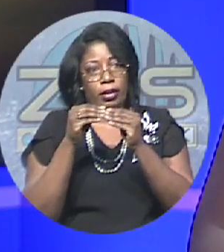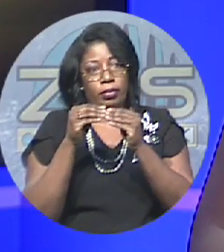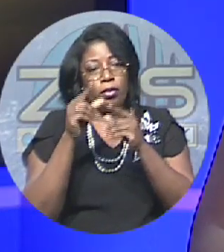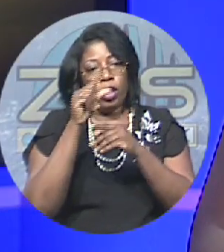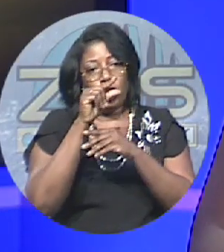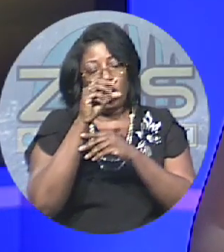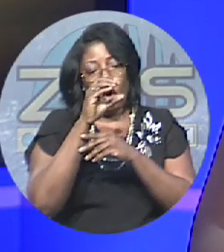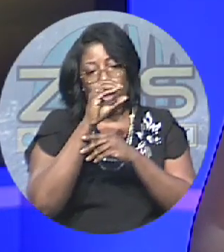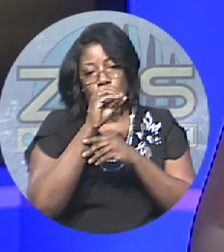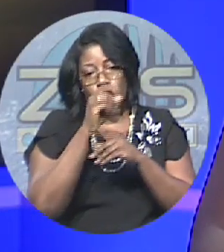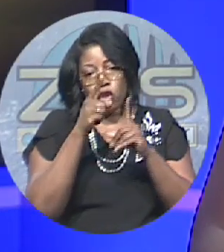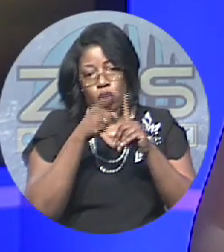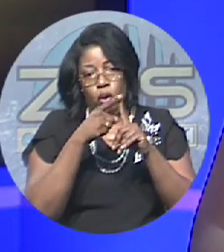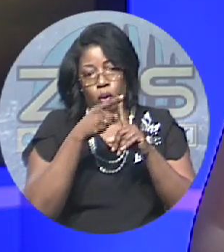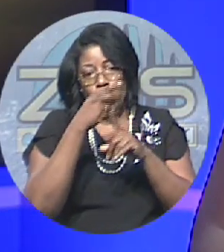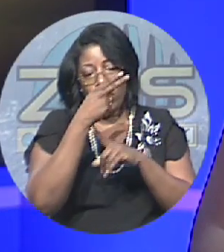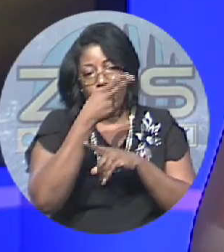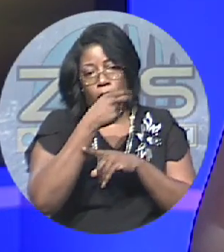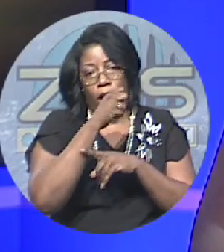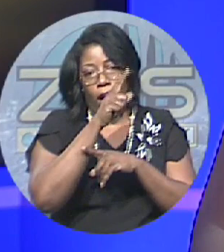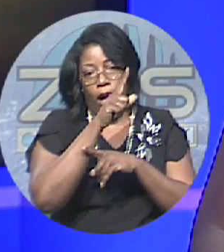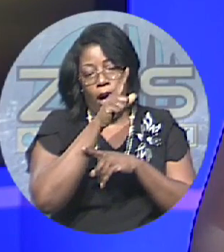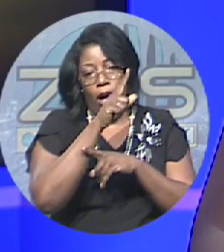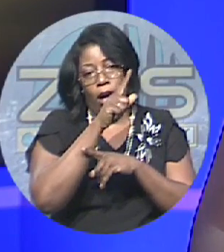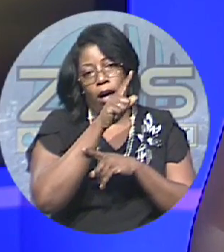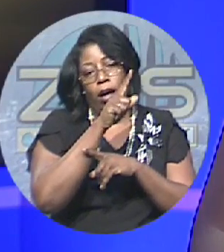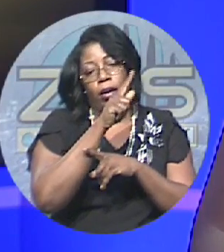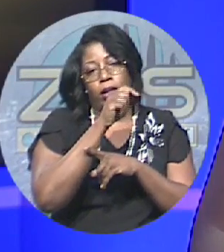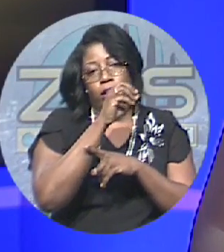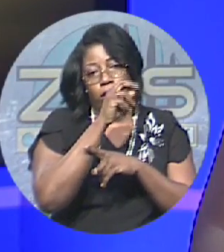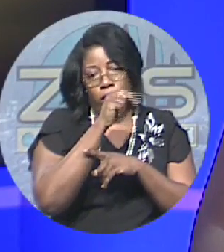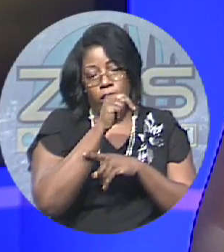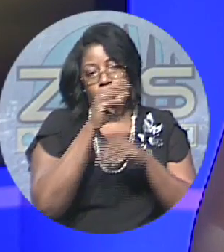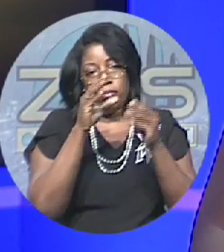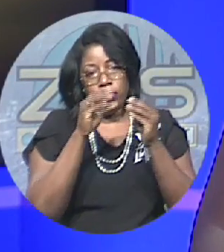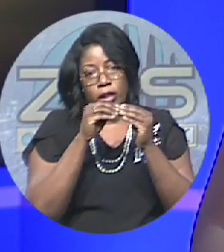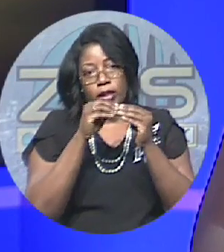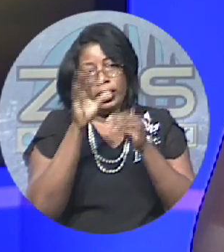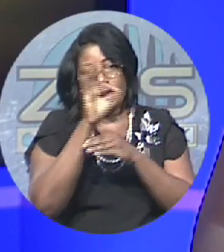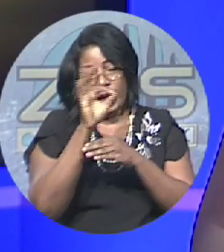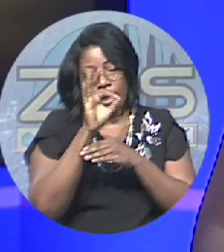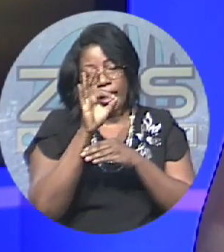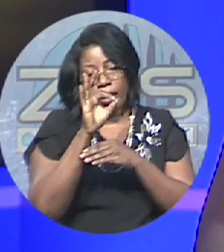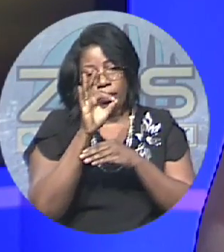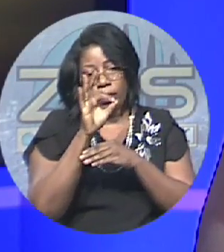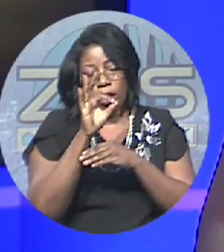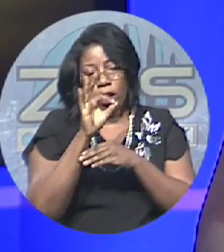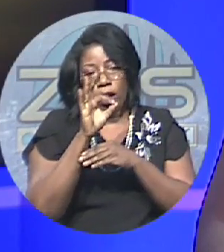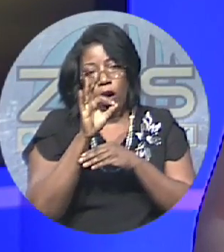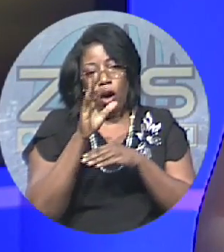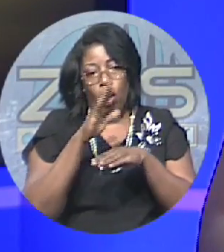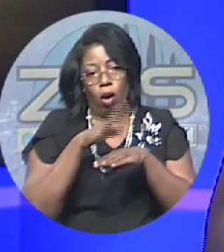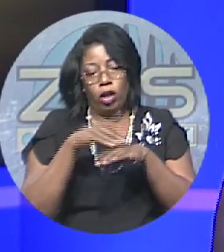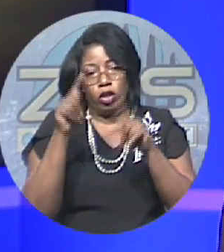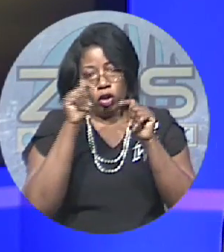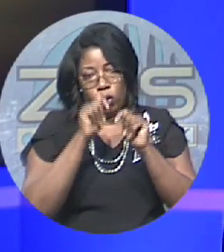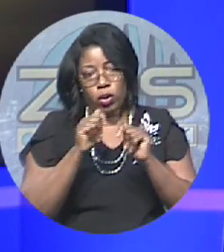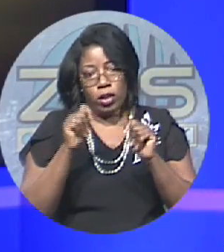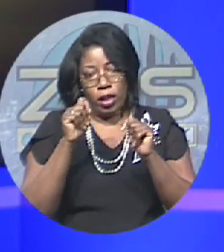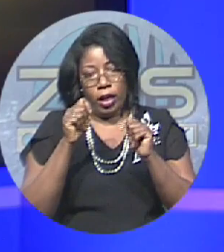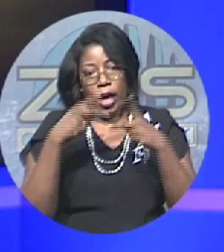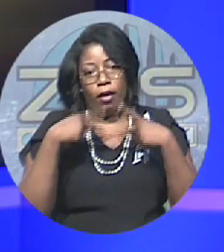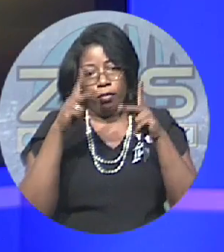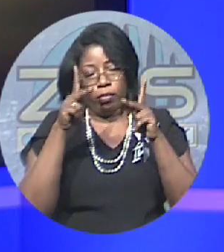to Hamilton's are to meet at Clarence Town's Community Center at 9 a.m. on Tuesday. On hand will also